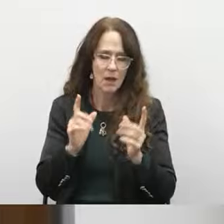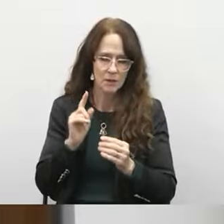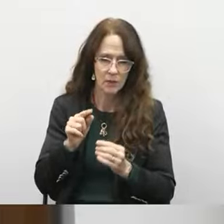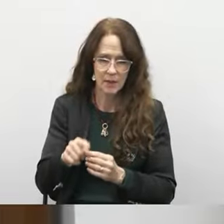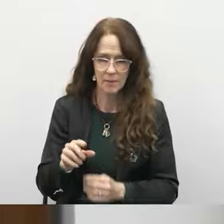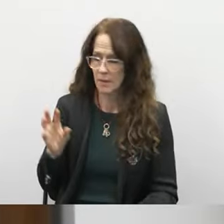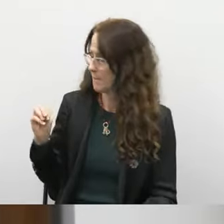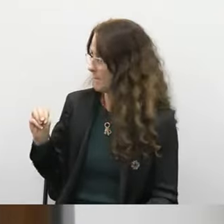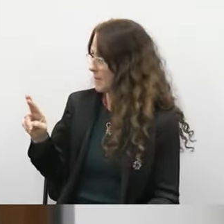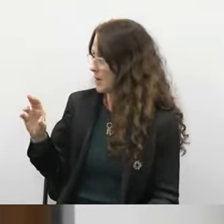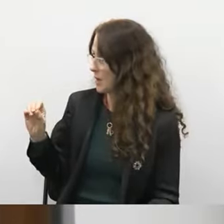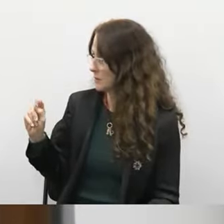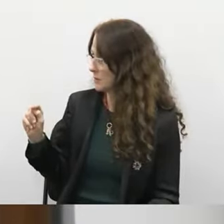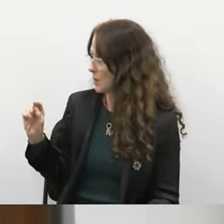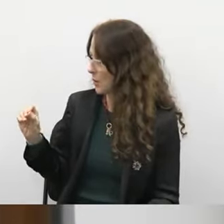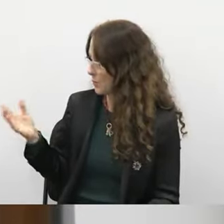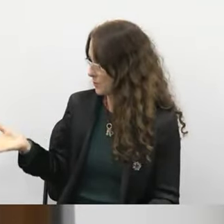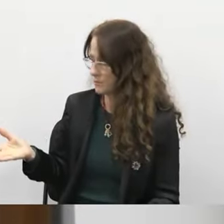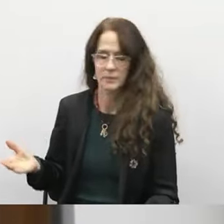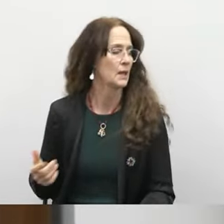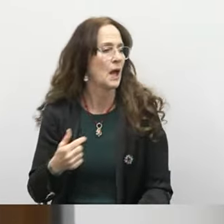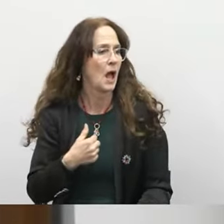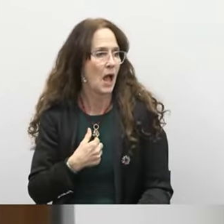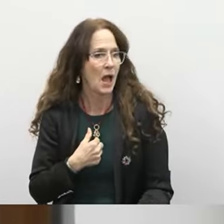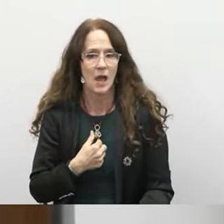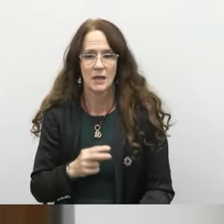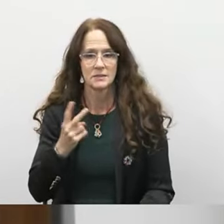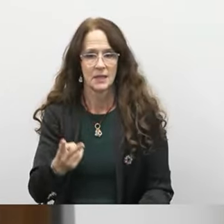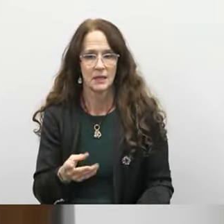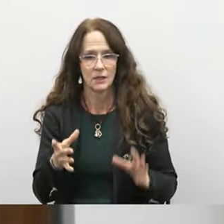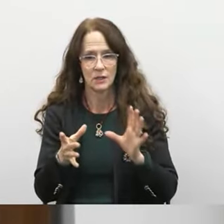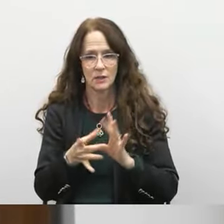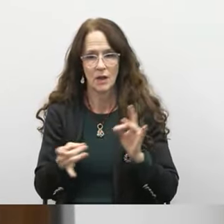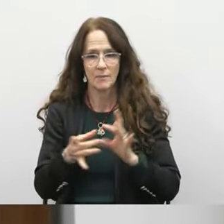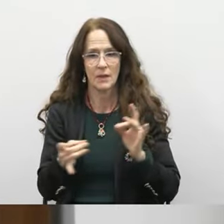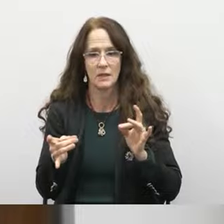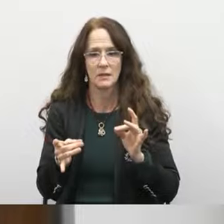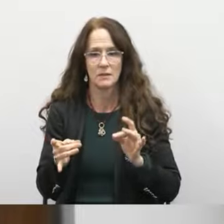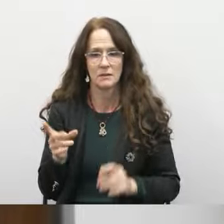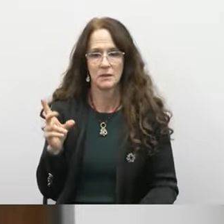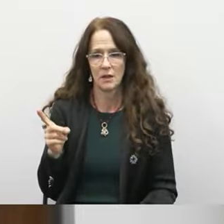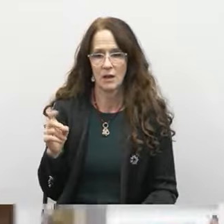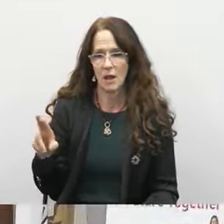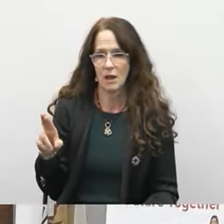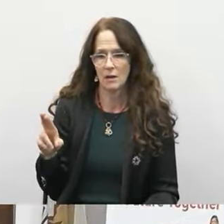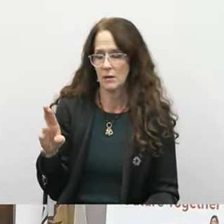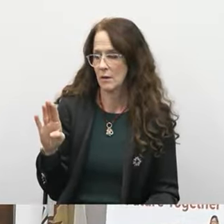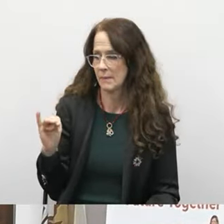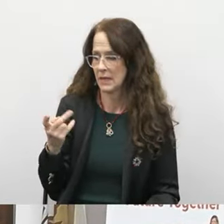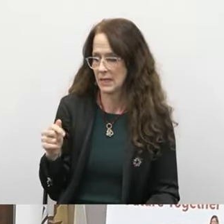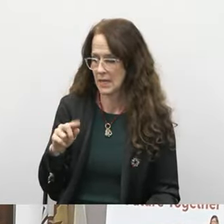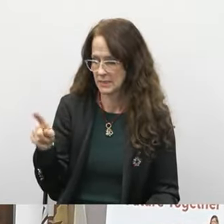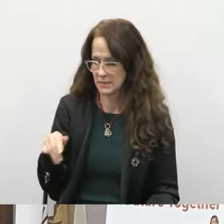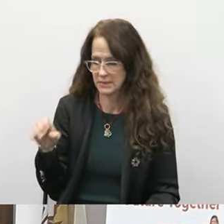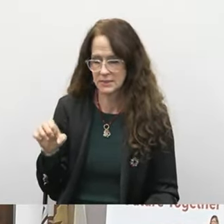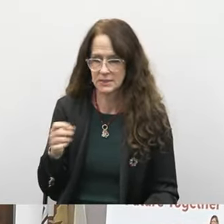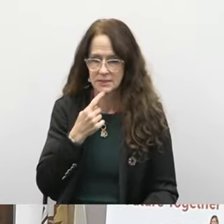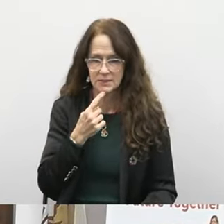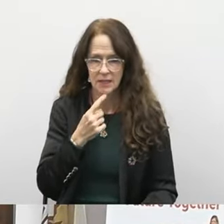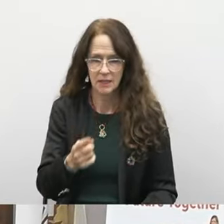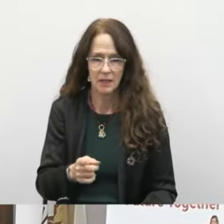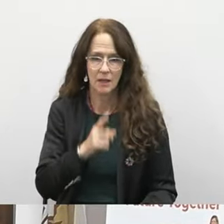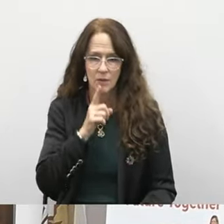Otto? Yeah, I would second your comments about what Dr. Benitez said, and I'm going to